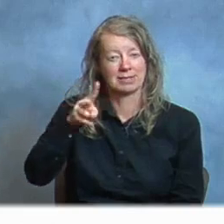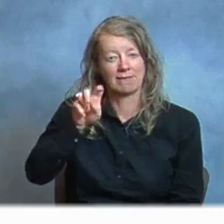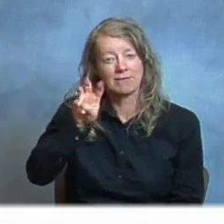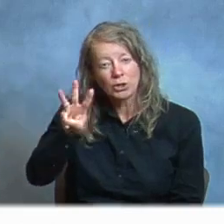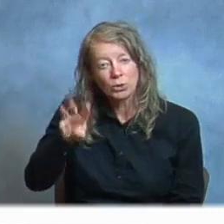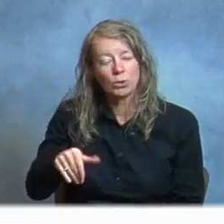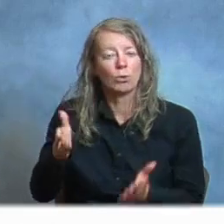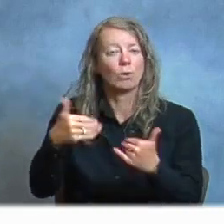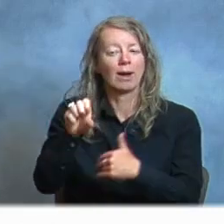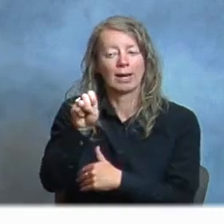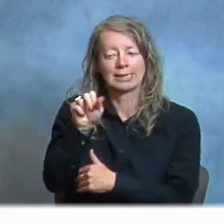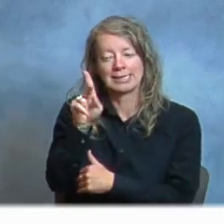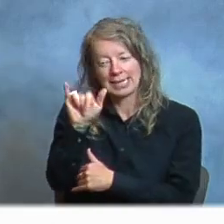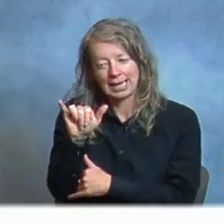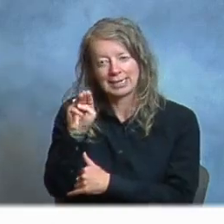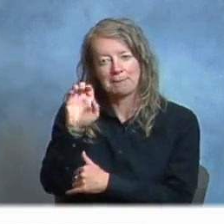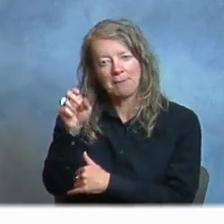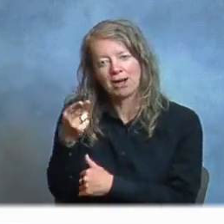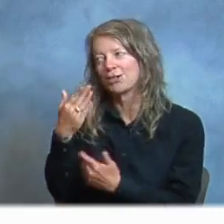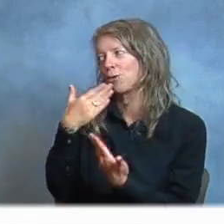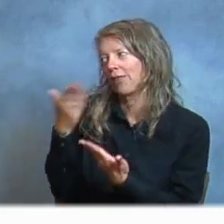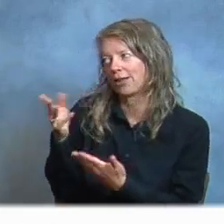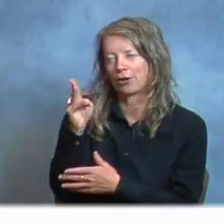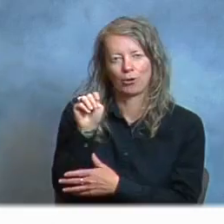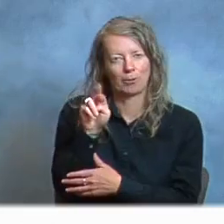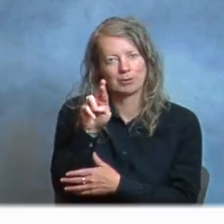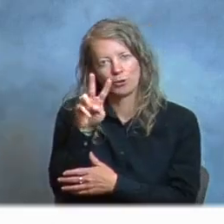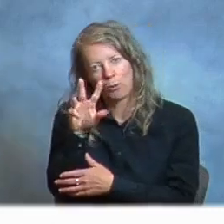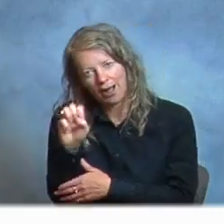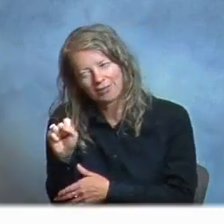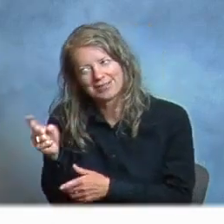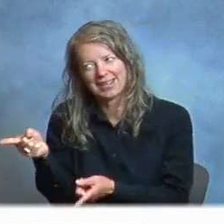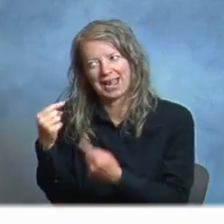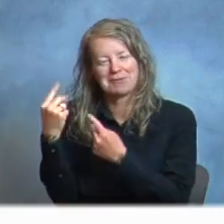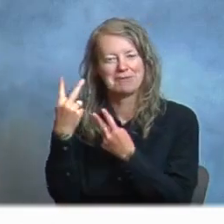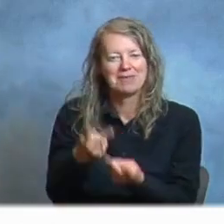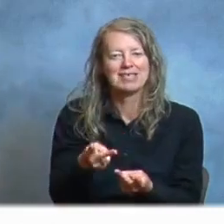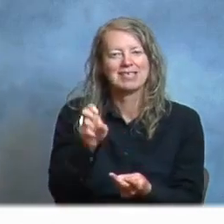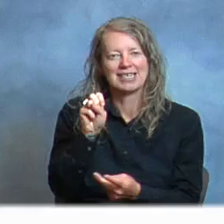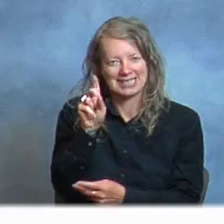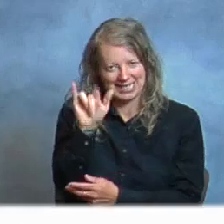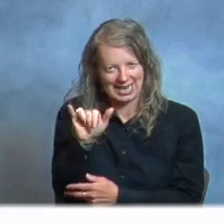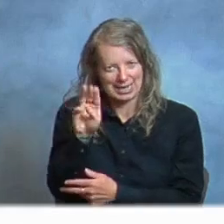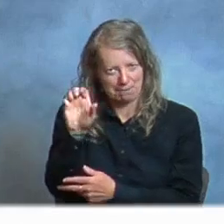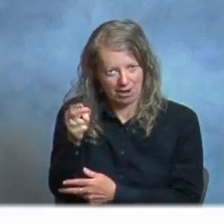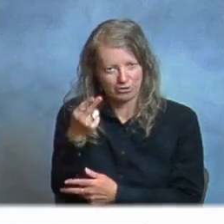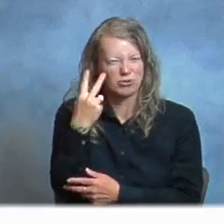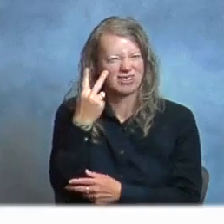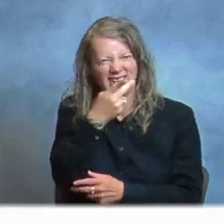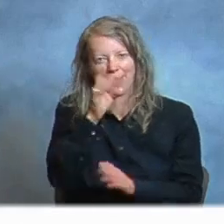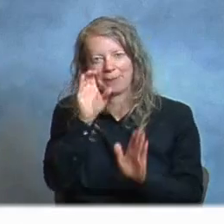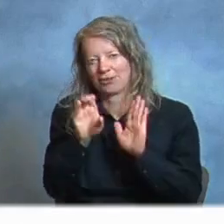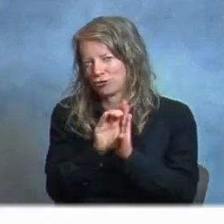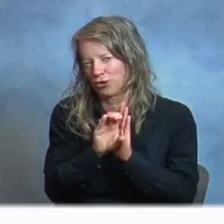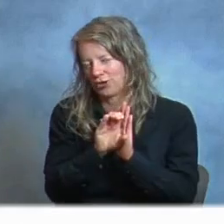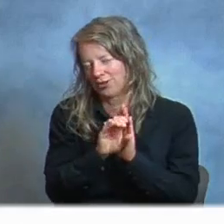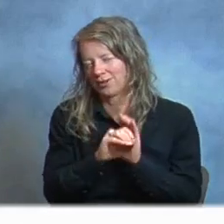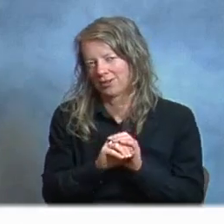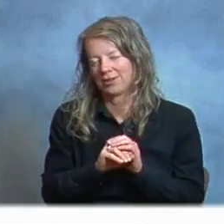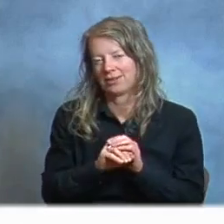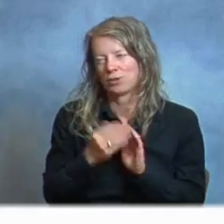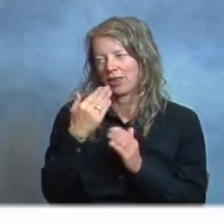thank you, Commissioner Wells, for coming out to Sandy Mush Community Center to see that event. You actually see that one pictured here on the